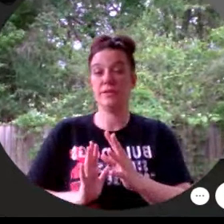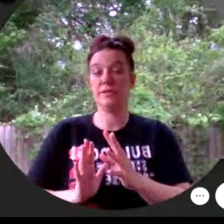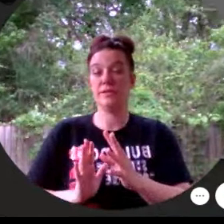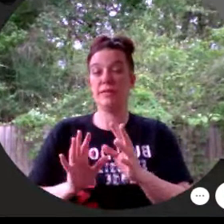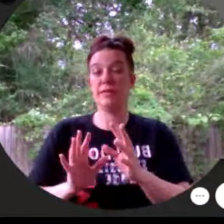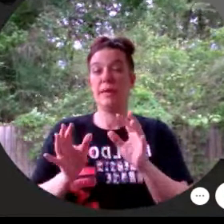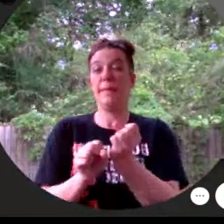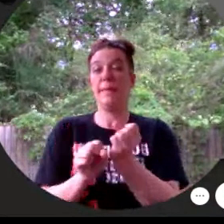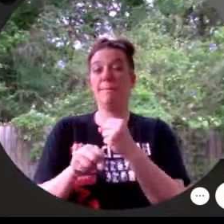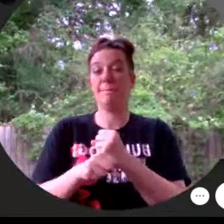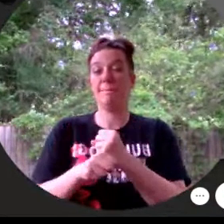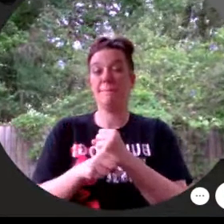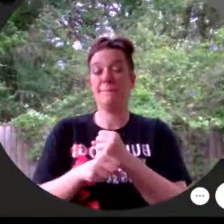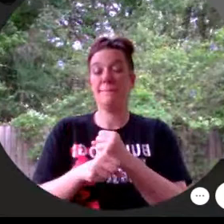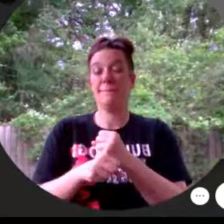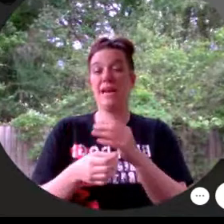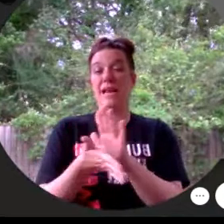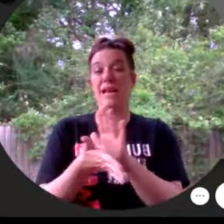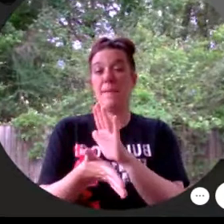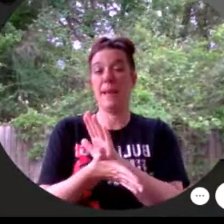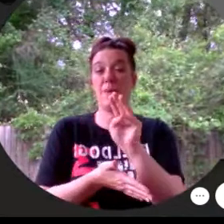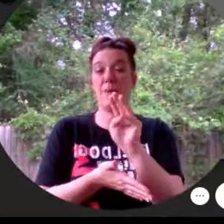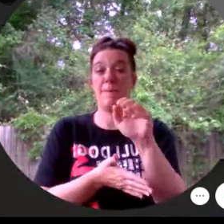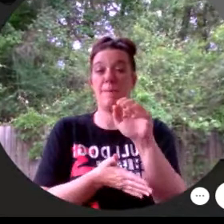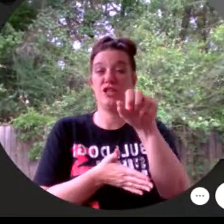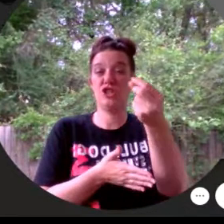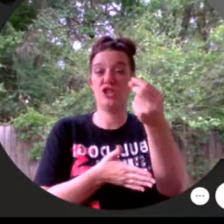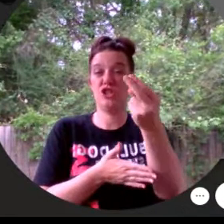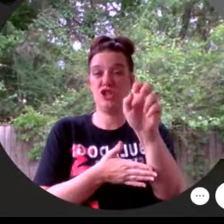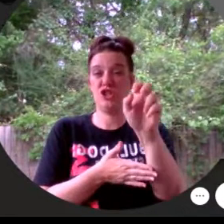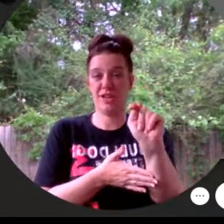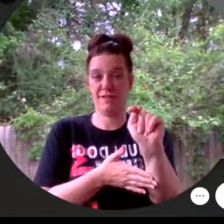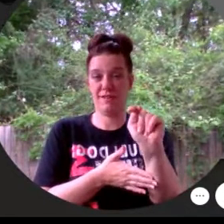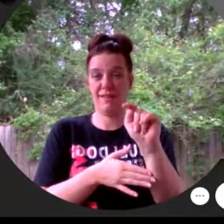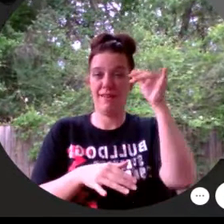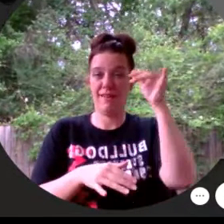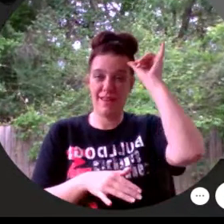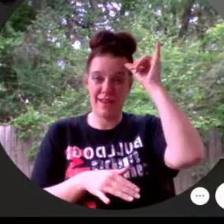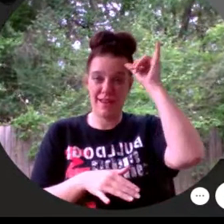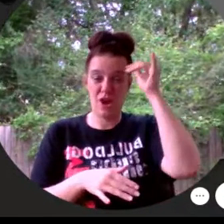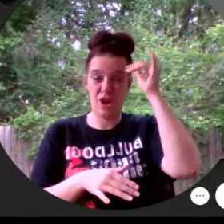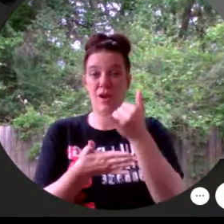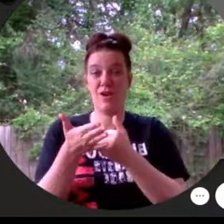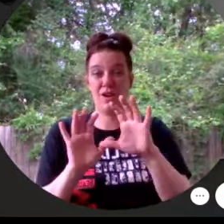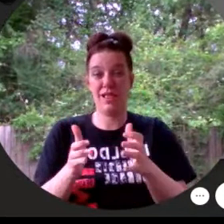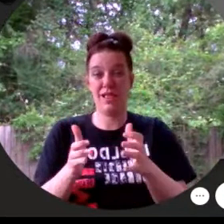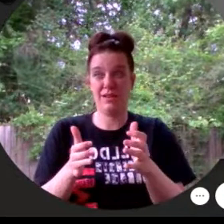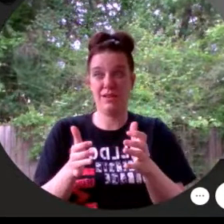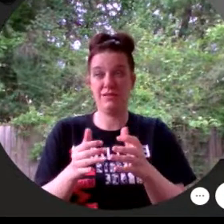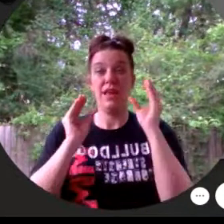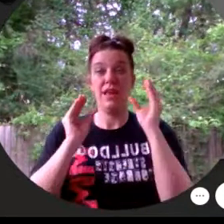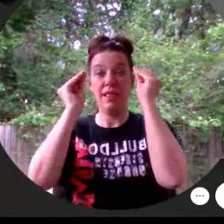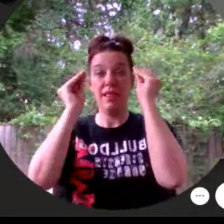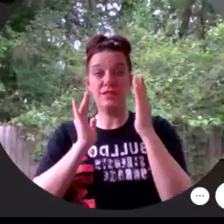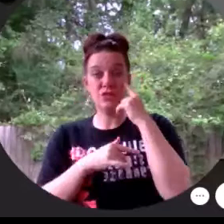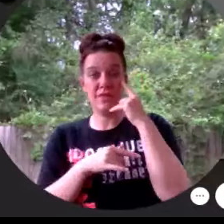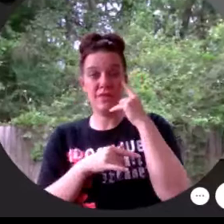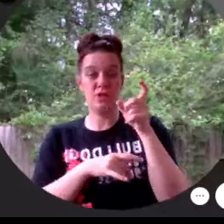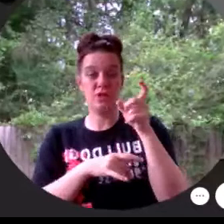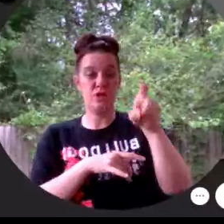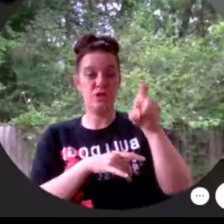cow in art class, and Miss S thinks we should put it in the school